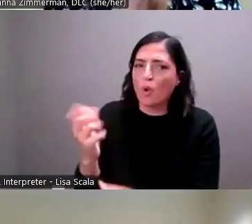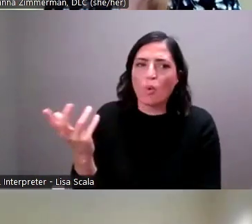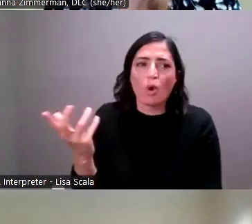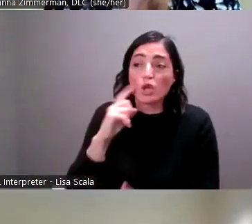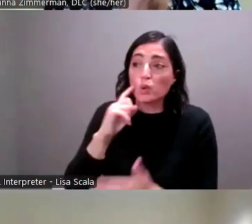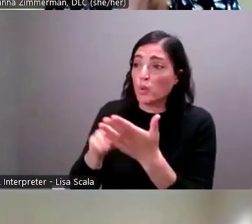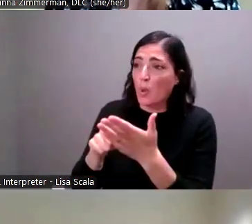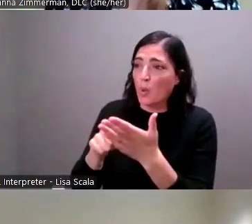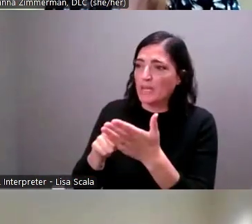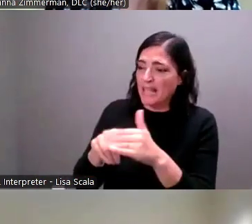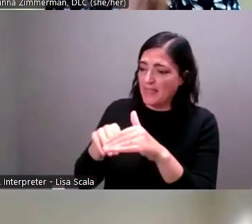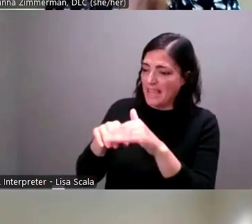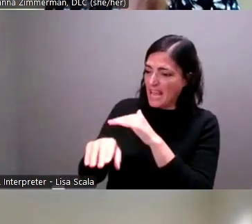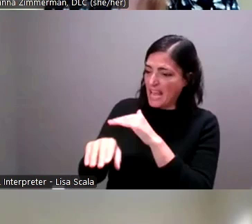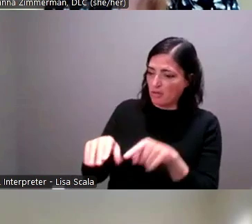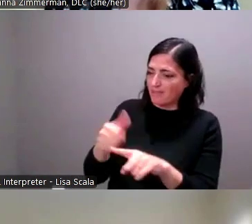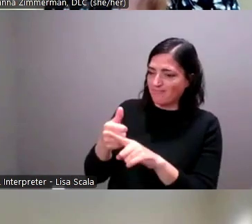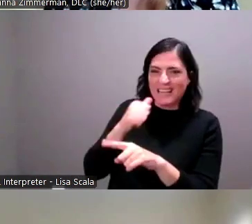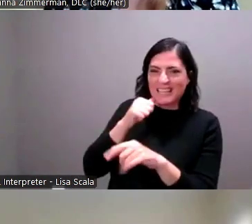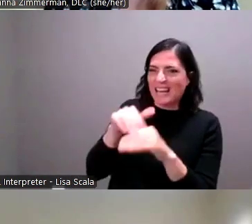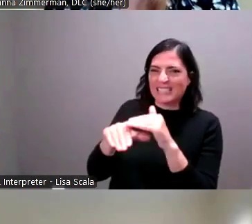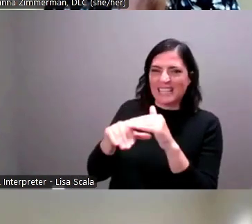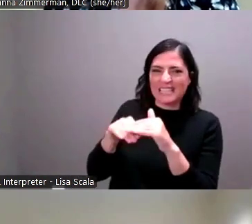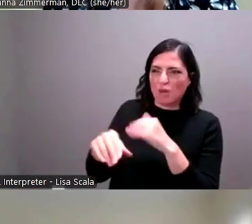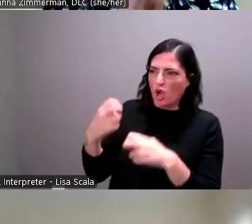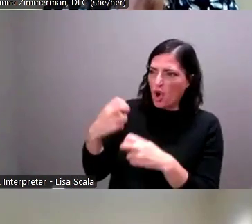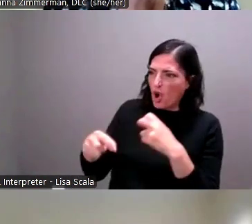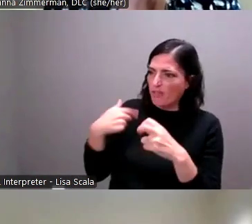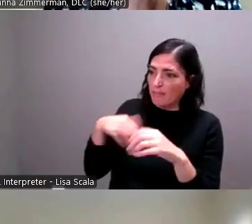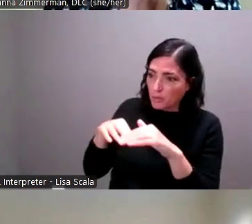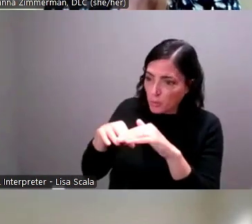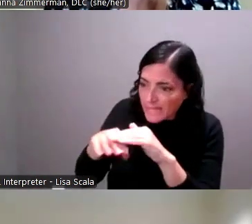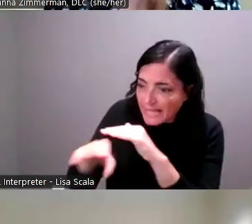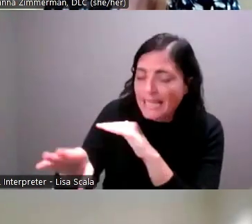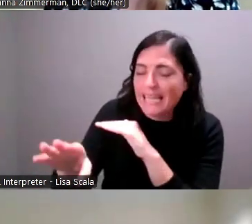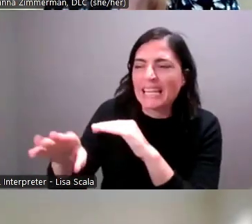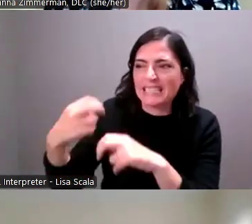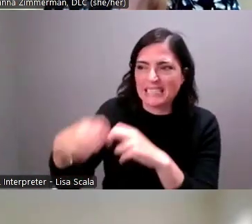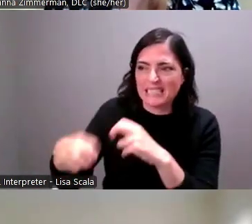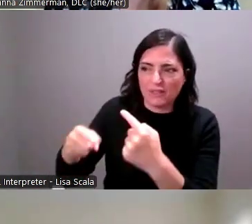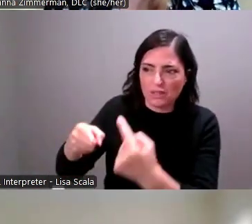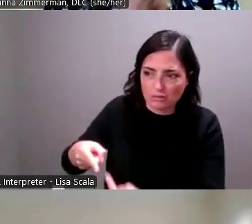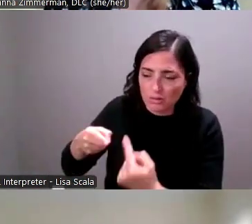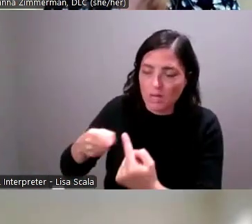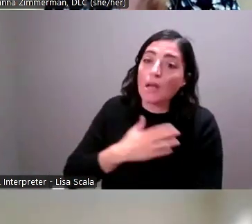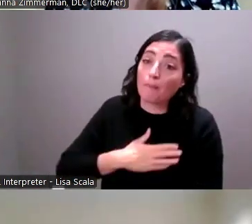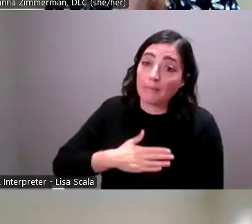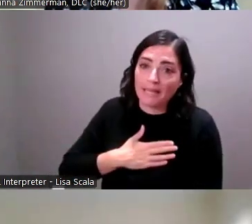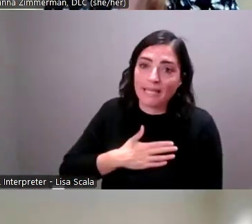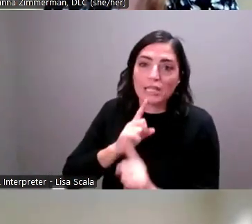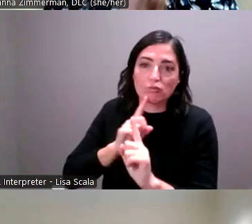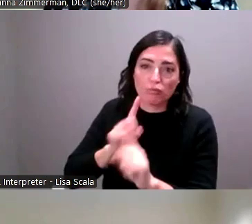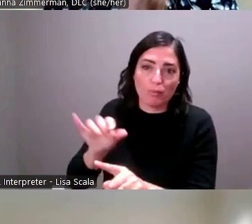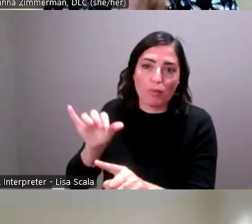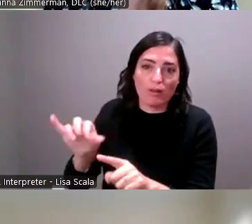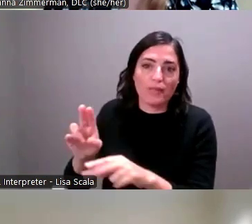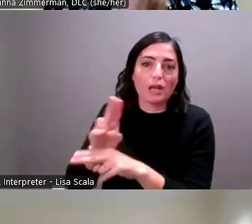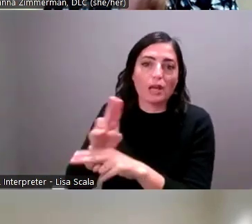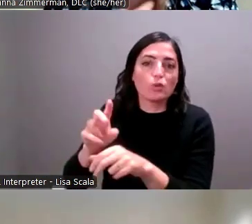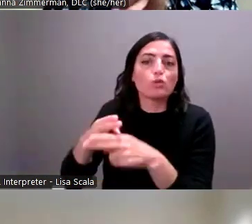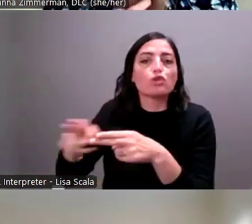the entrance isn't accessible and it was really hard for you to get in the door, please do report that using the short